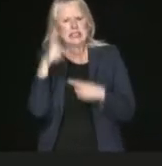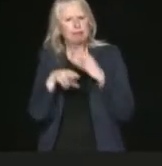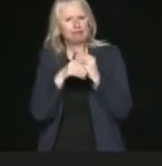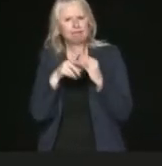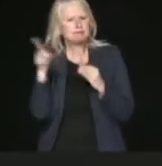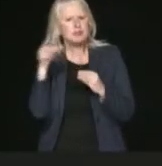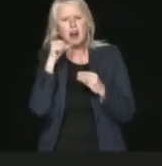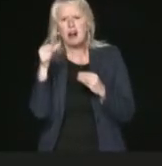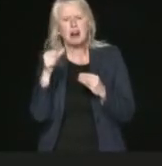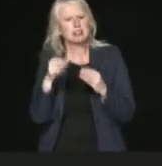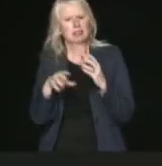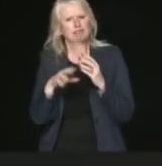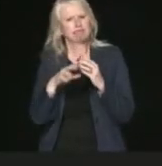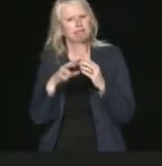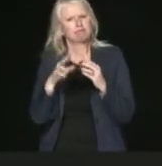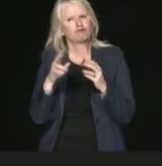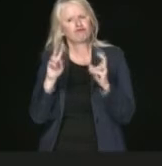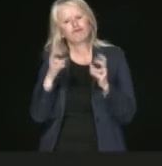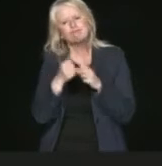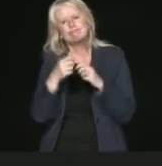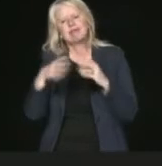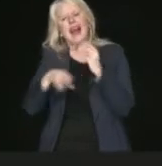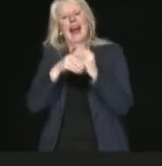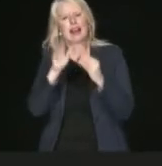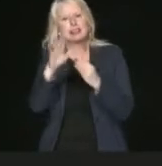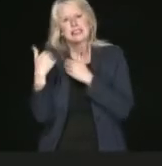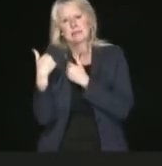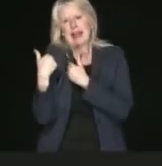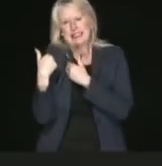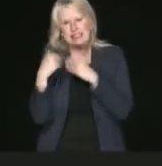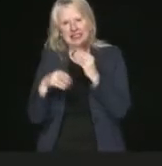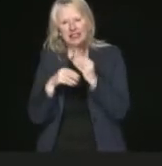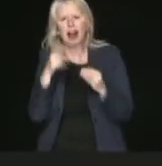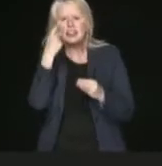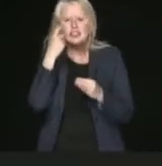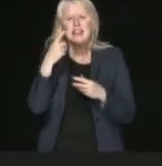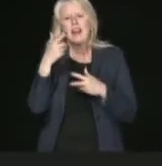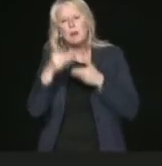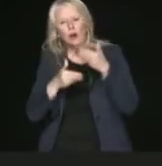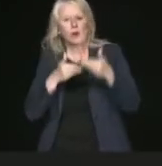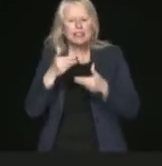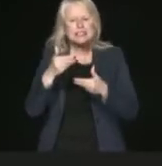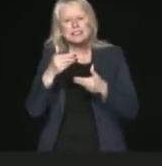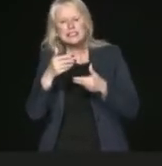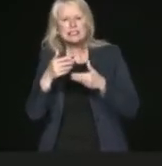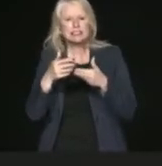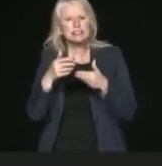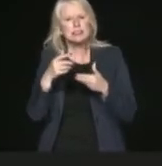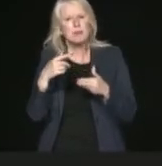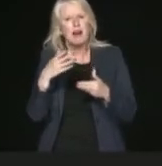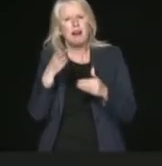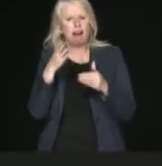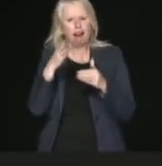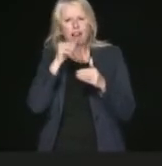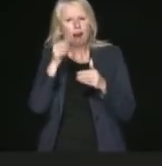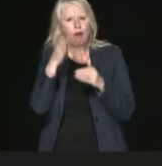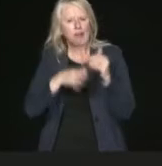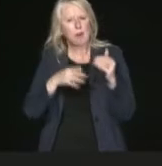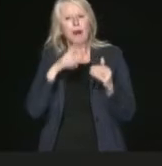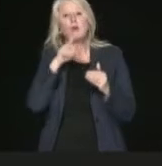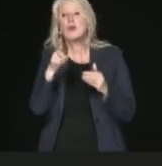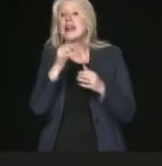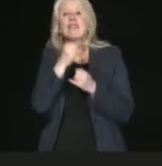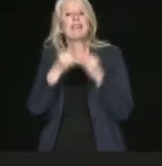and I was wondering, I know there's a selection process in progress and that it's not over, but ultimately it is the government that